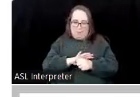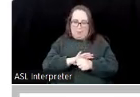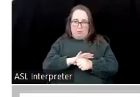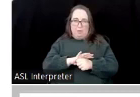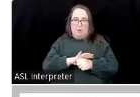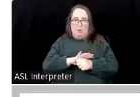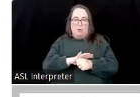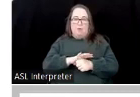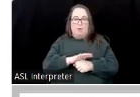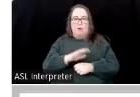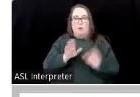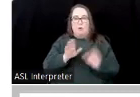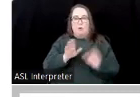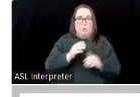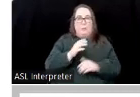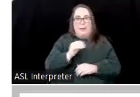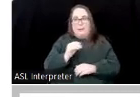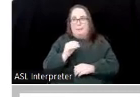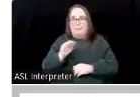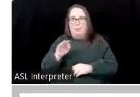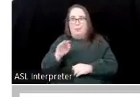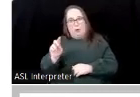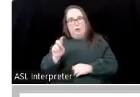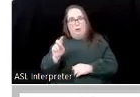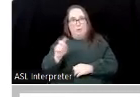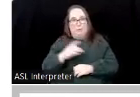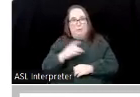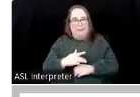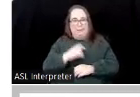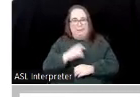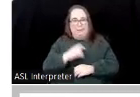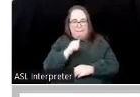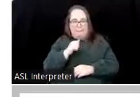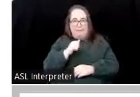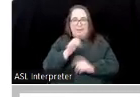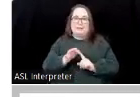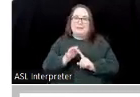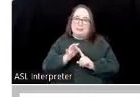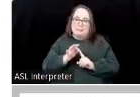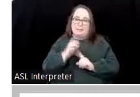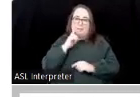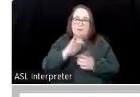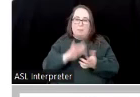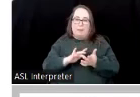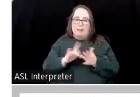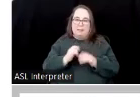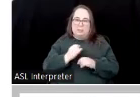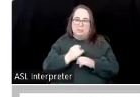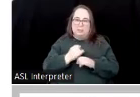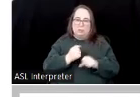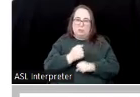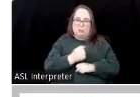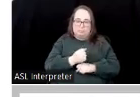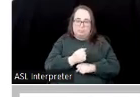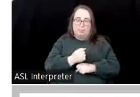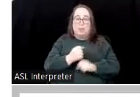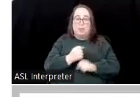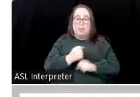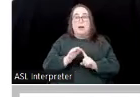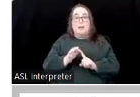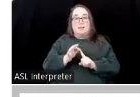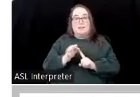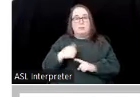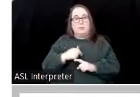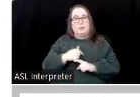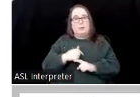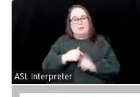board. We are statutorily prohibited in doing so, except in medical institutions, unless we have